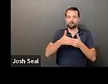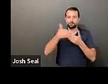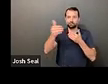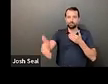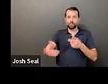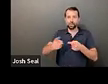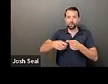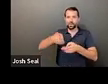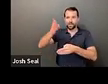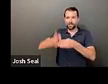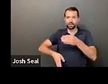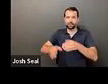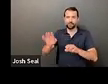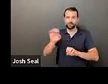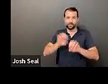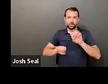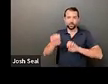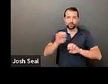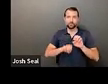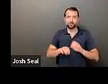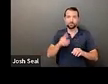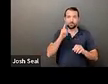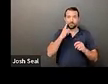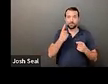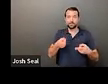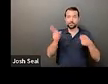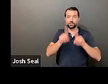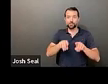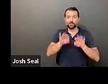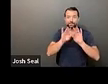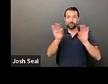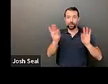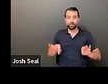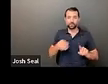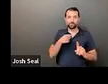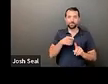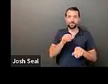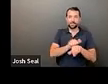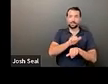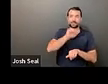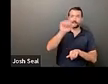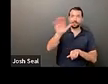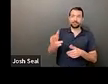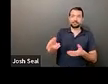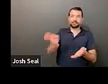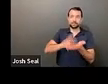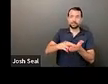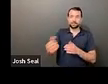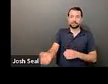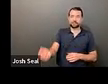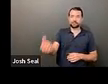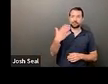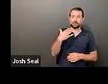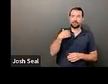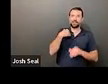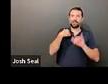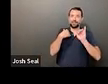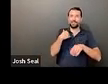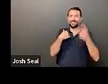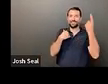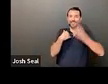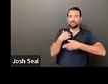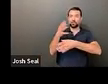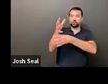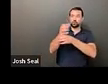record on the consent form when it was received back in the SAU. And we look at your school calendar so that we can count school